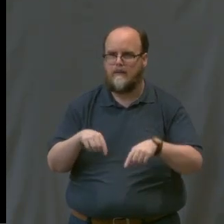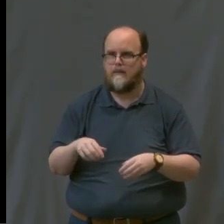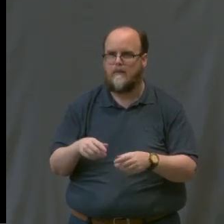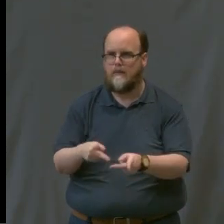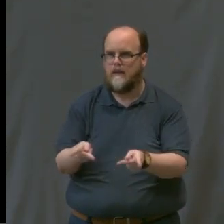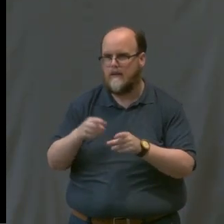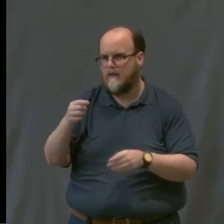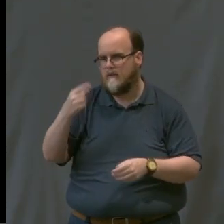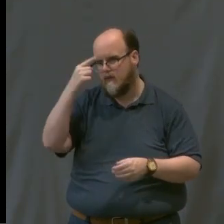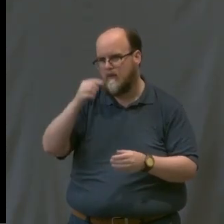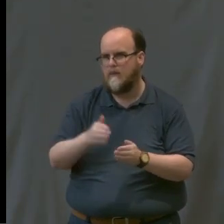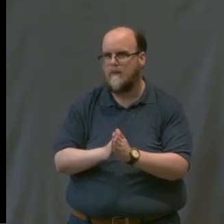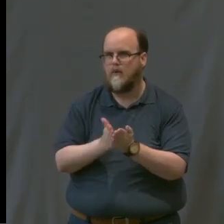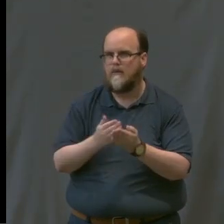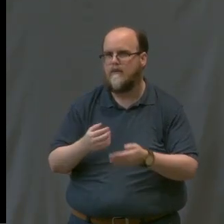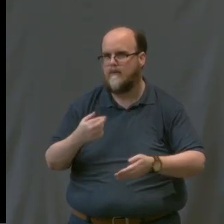of the book of Revelation?